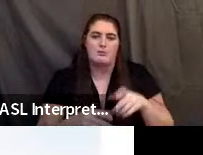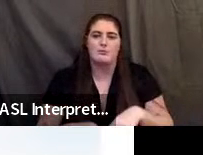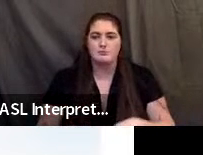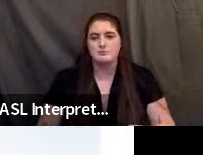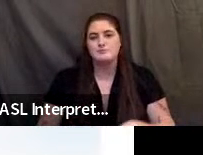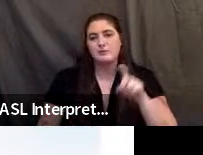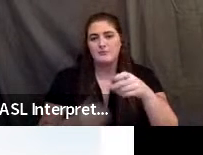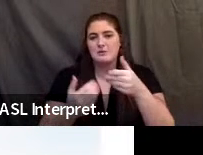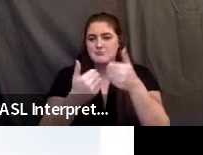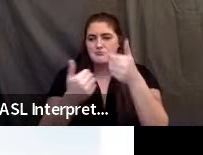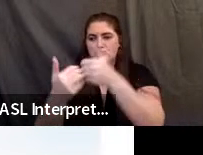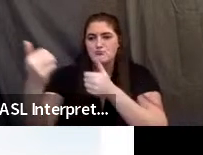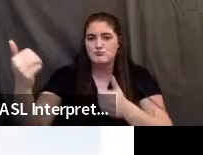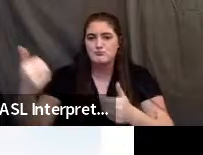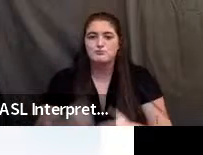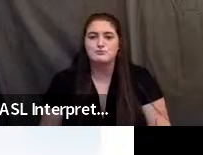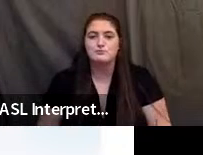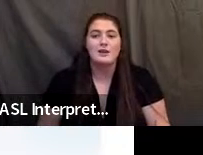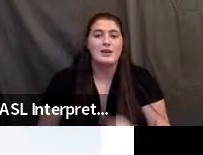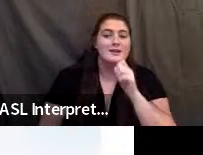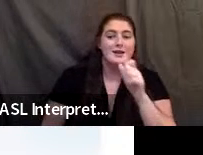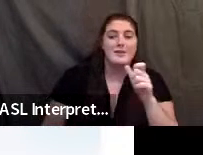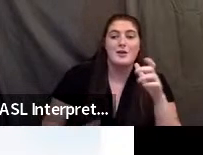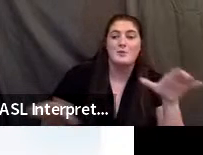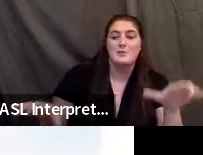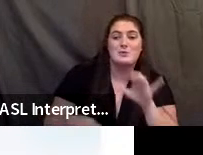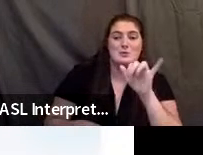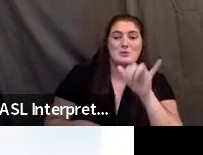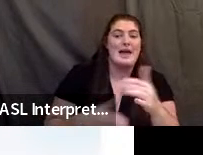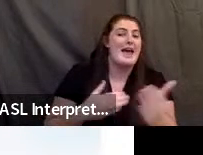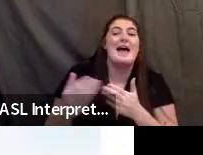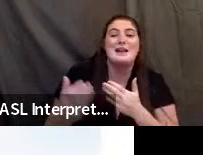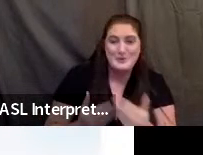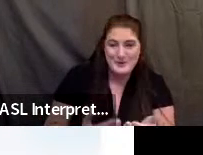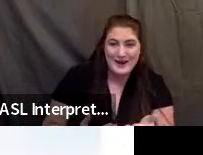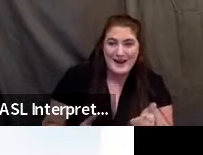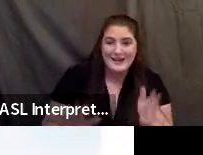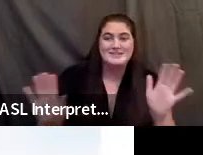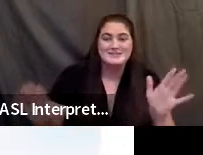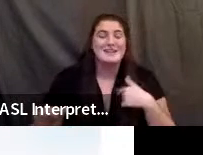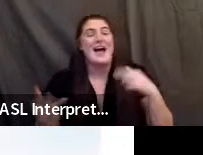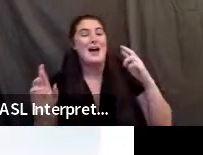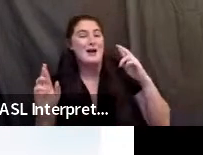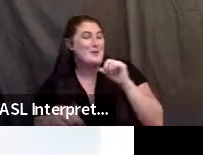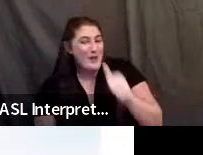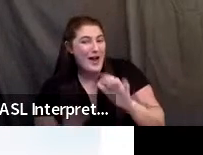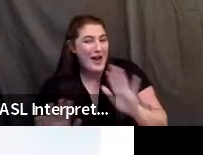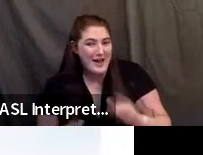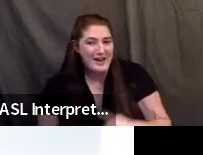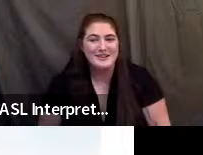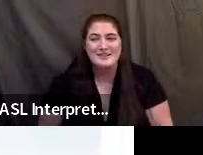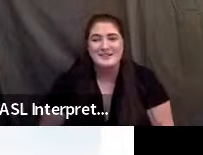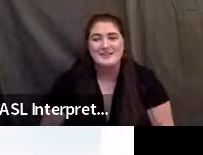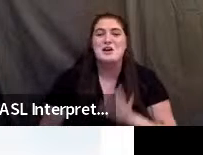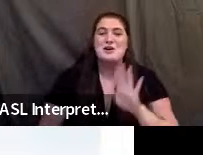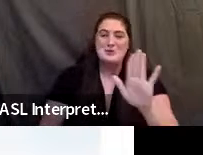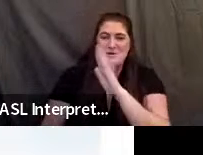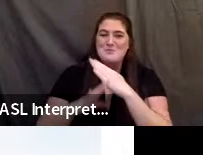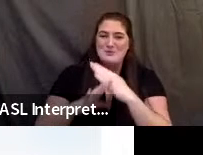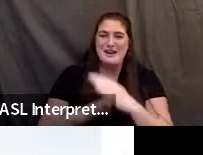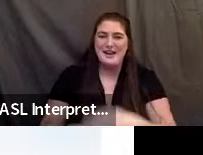Great. Not that we would do that anyways. I hope not. You're